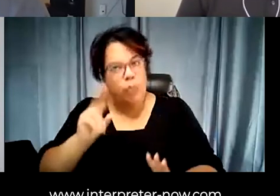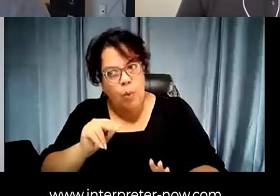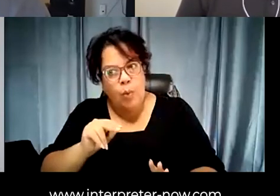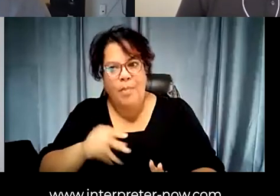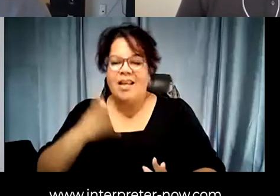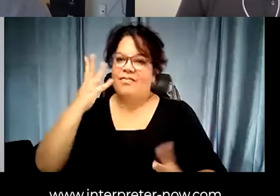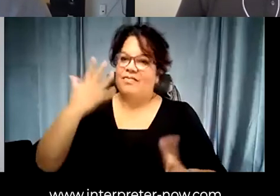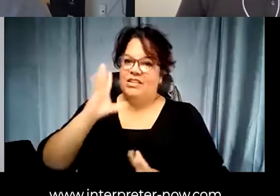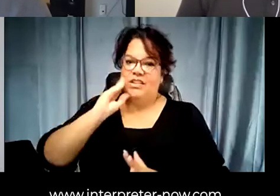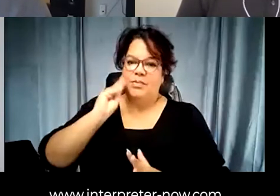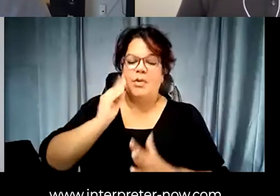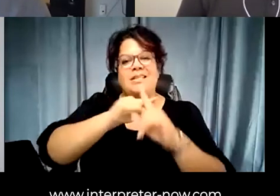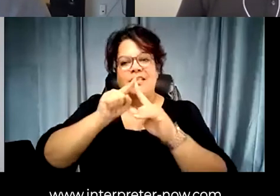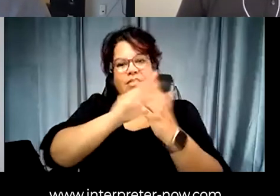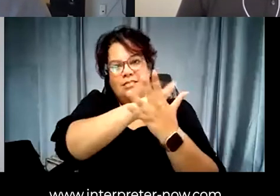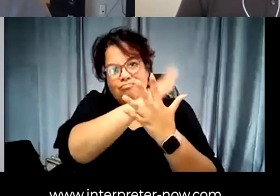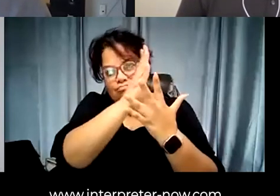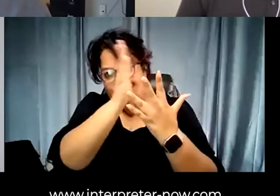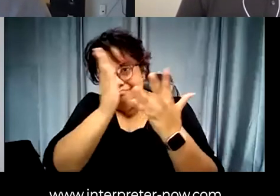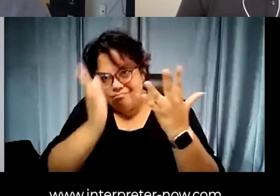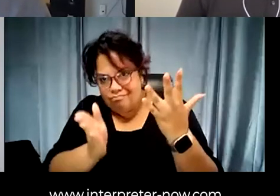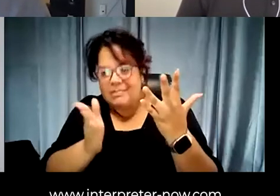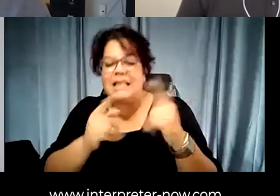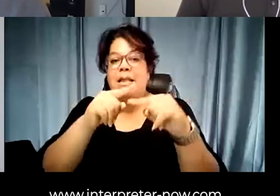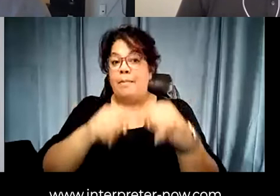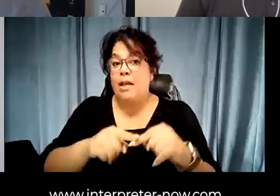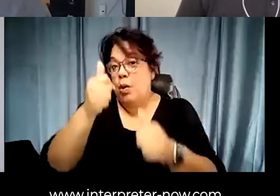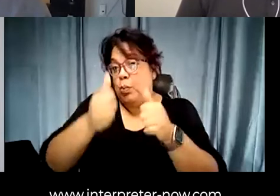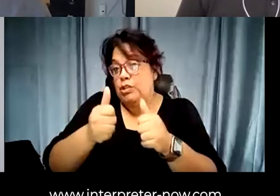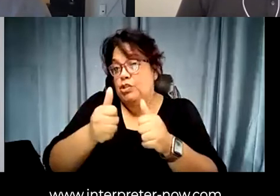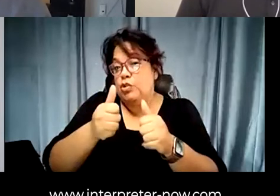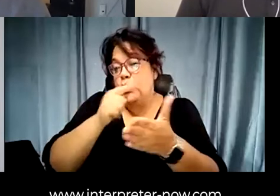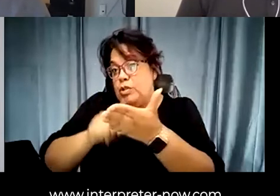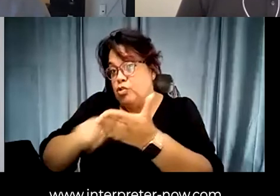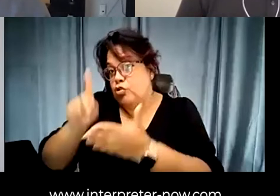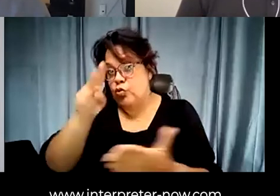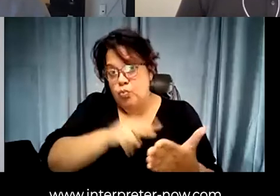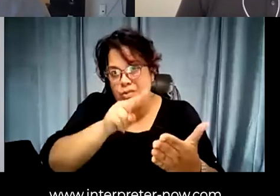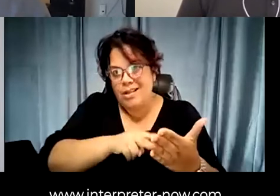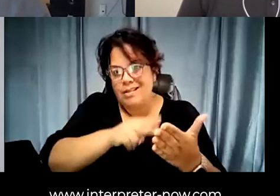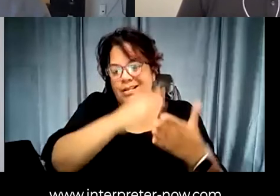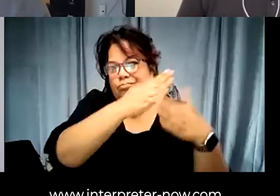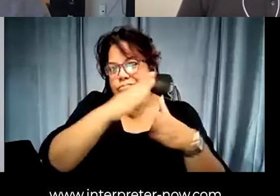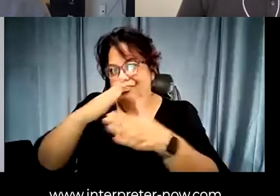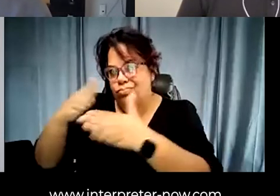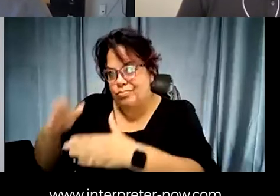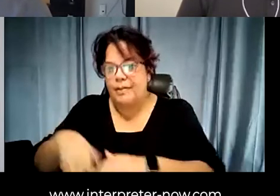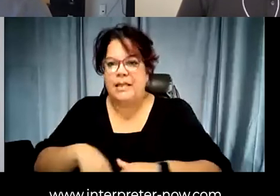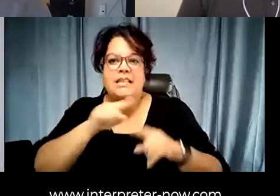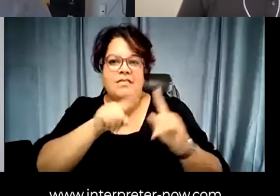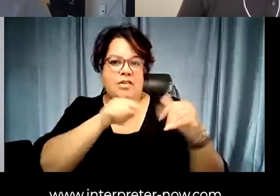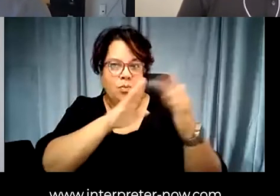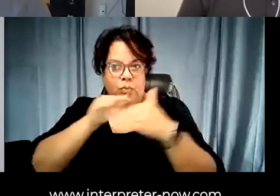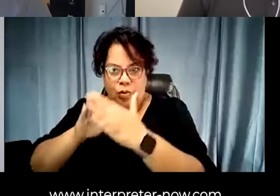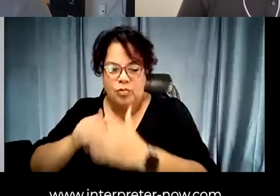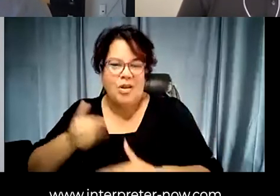all of the stages, but depending upon which research you read, they can break it down in different ways. I like to use three